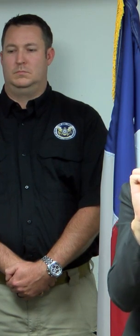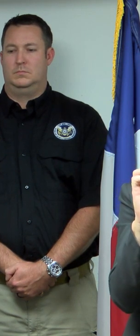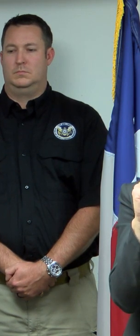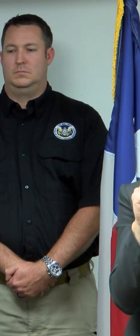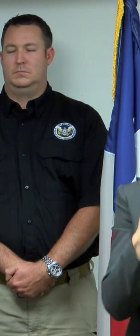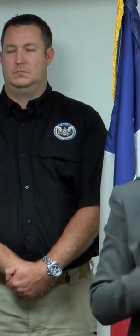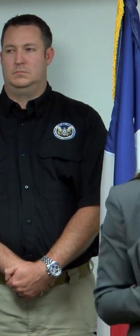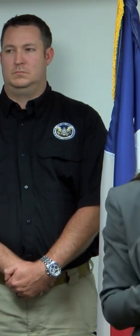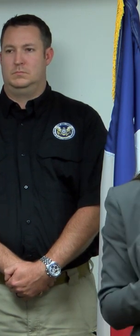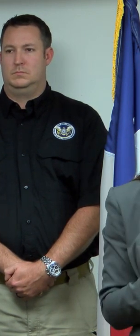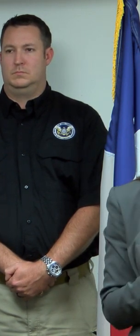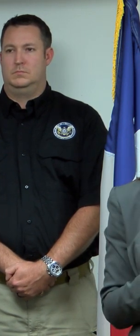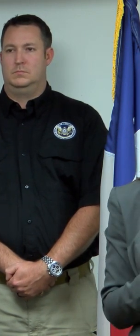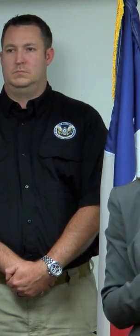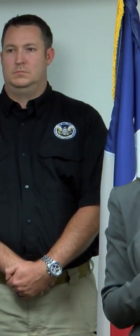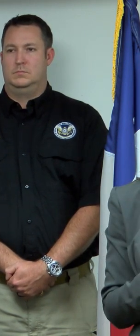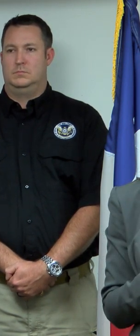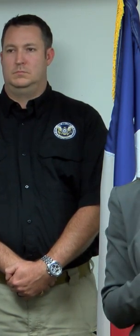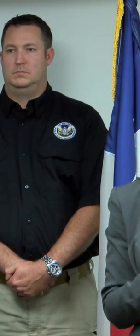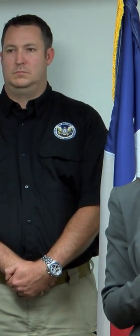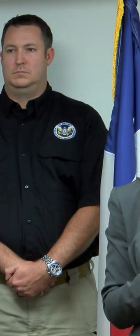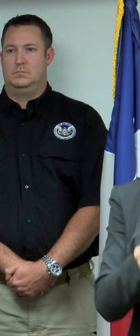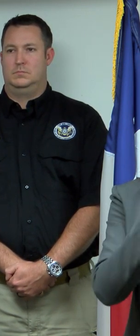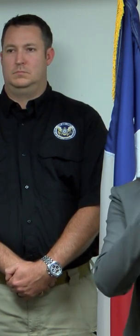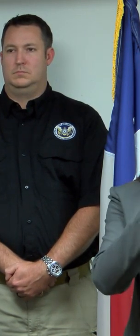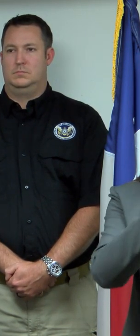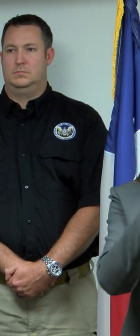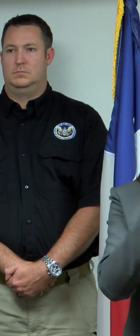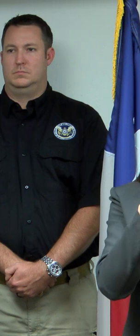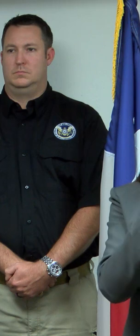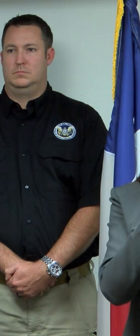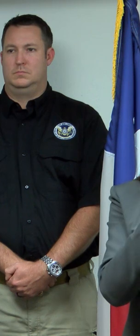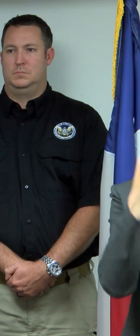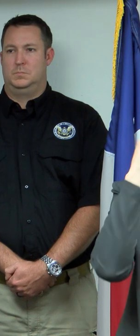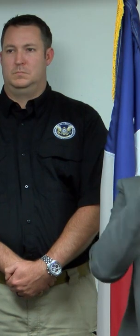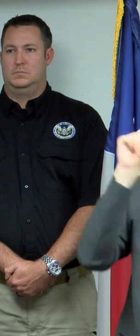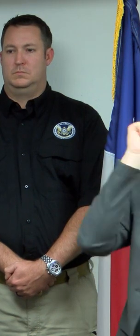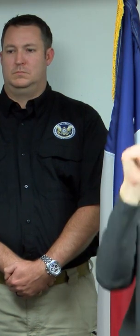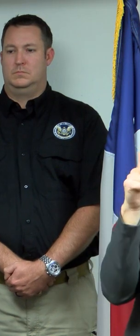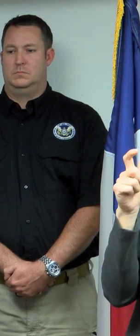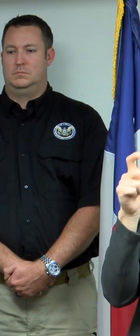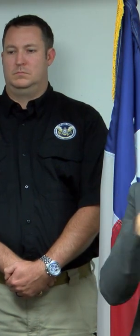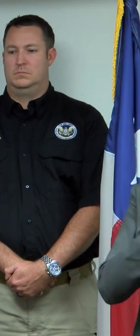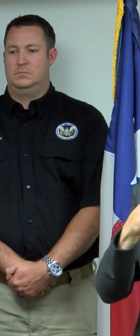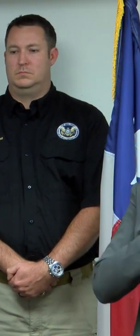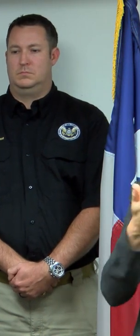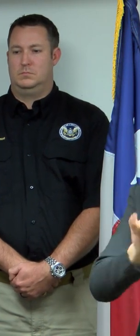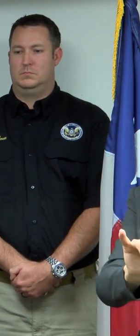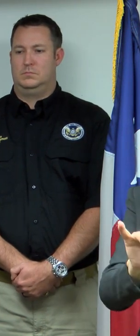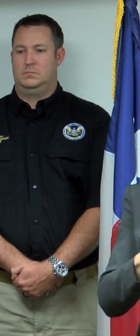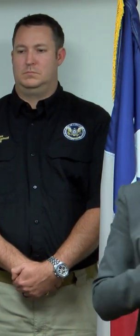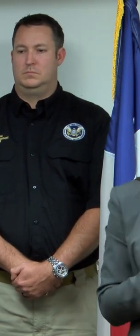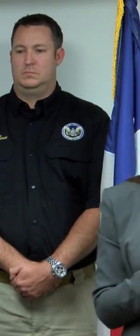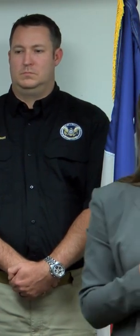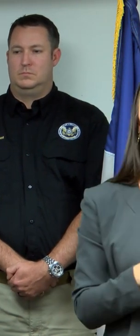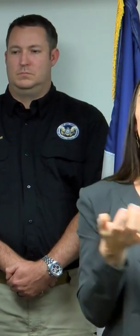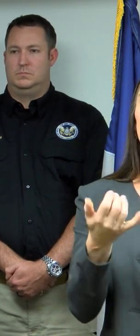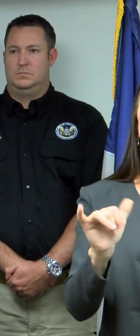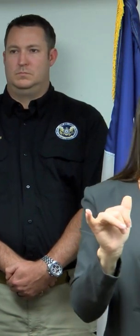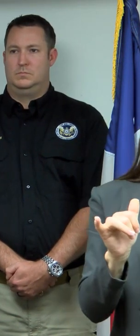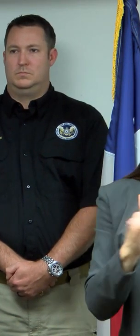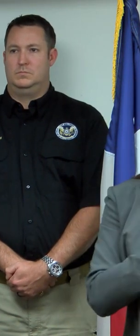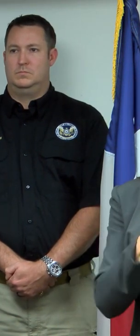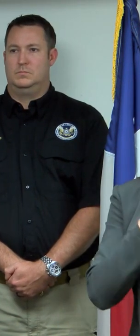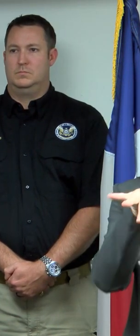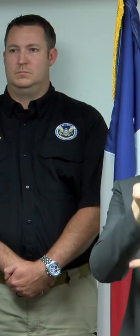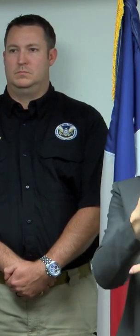E-K. So is the Brazos River, I know yesterday that was a major concern. Is that still a major concern? Or? It's still a major concern because it's